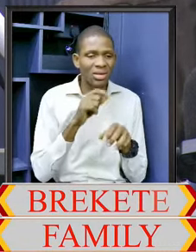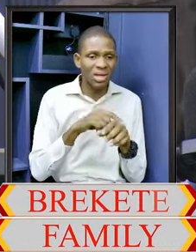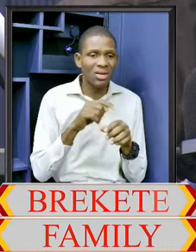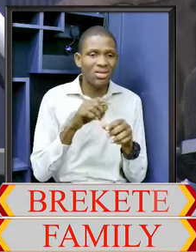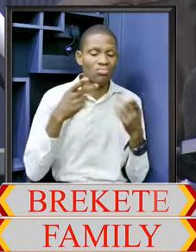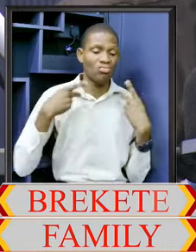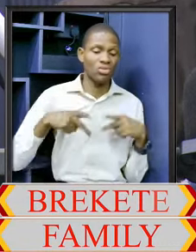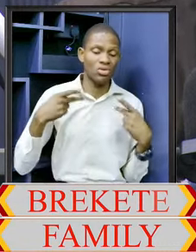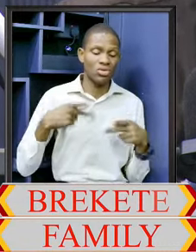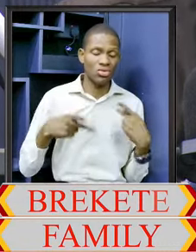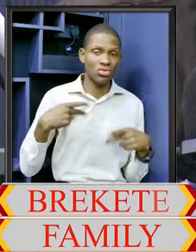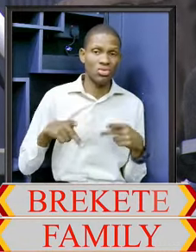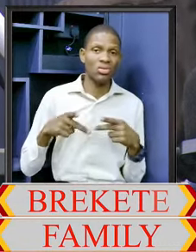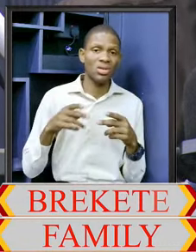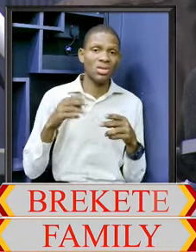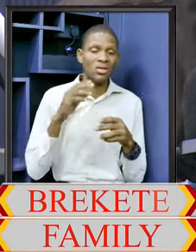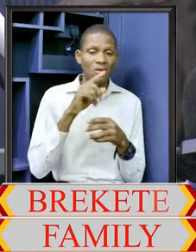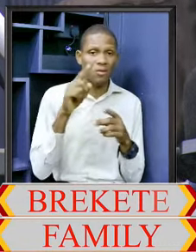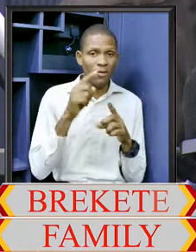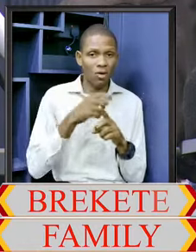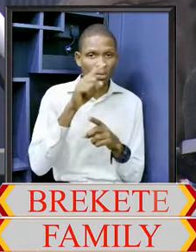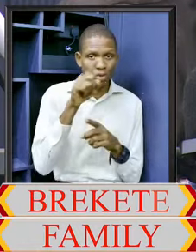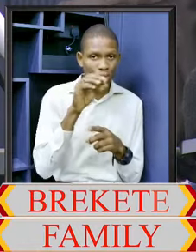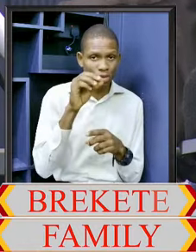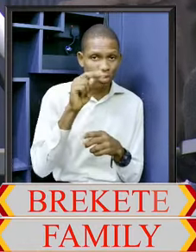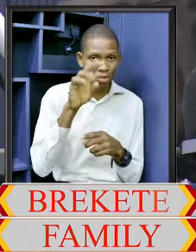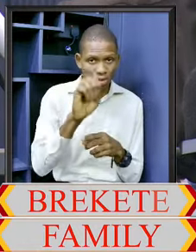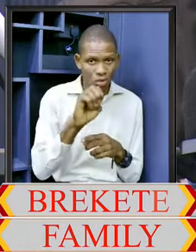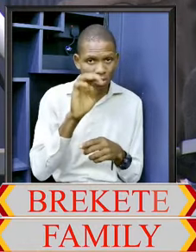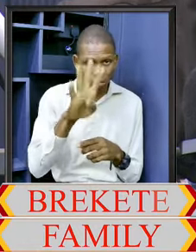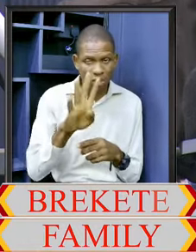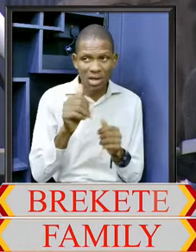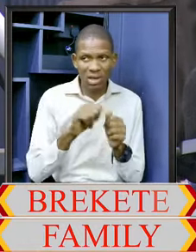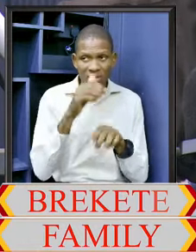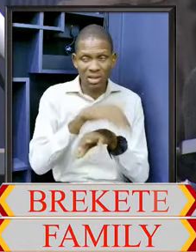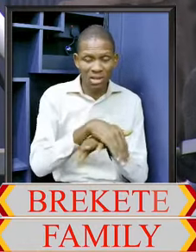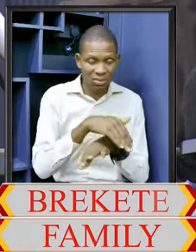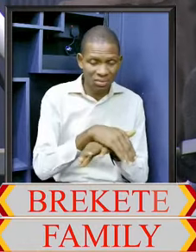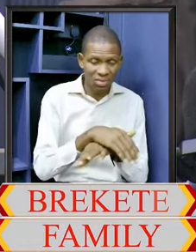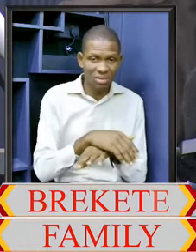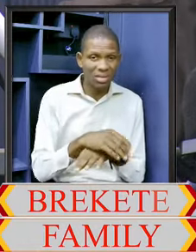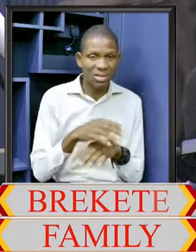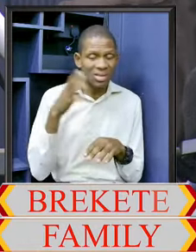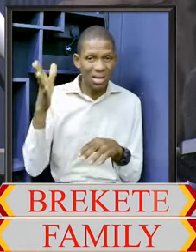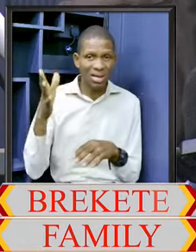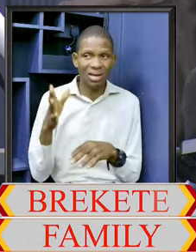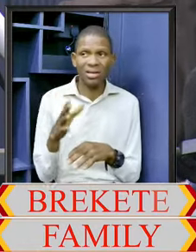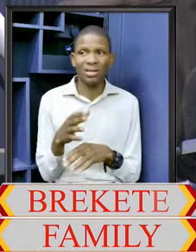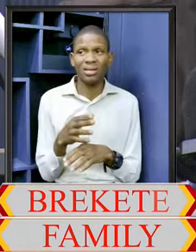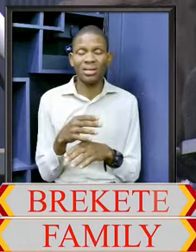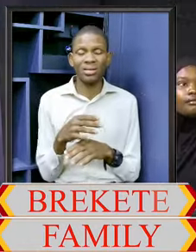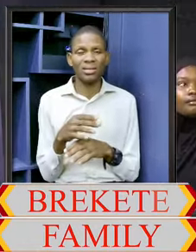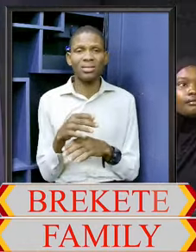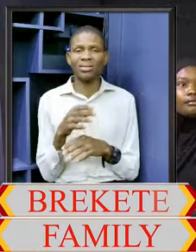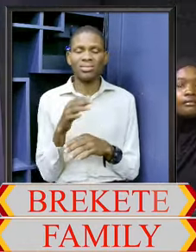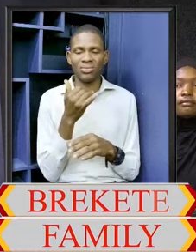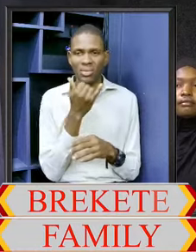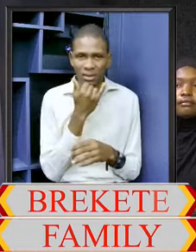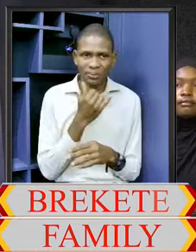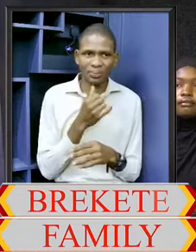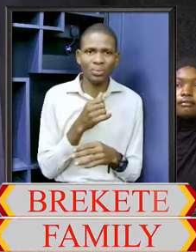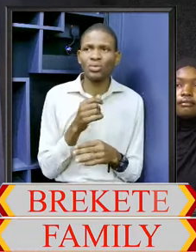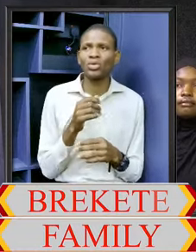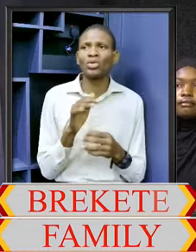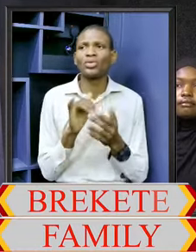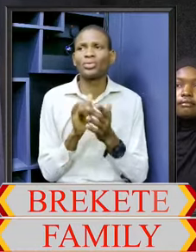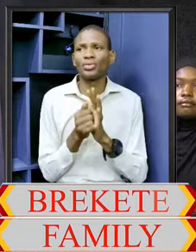evening. You know the flower girl? Flower girl now, those same people where you they talk now.